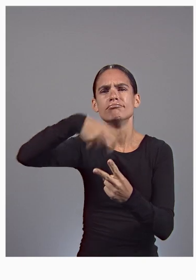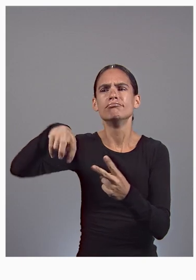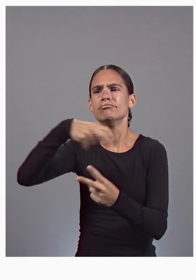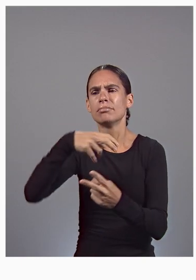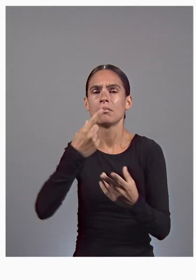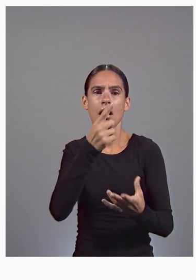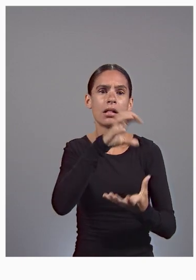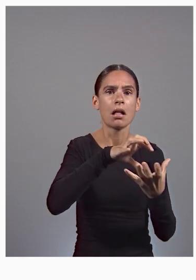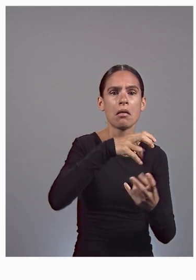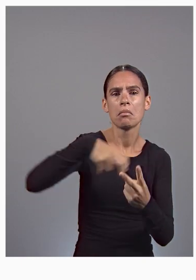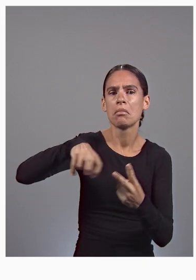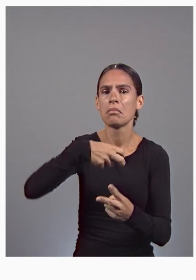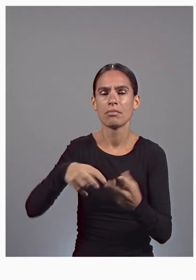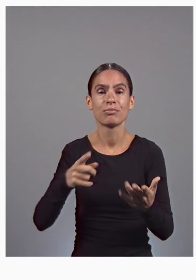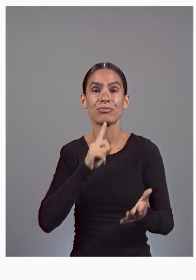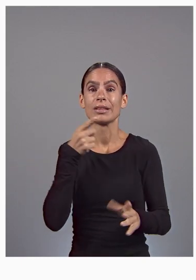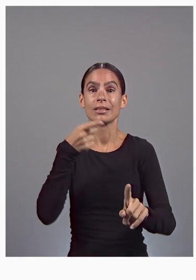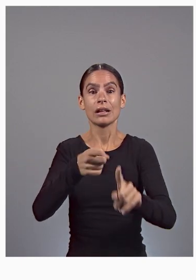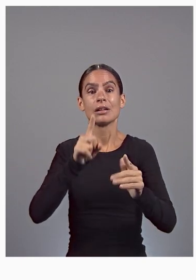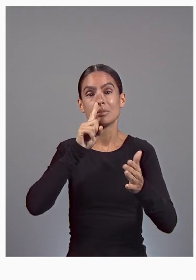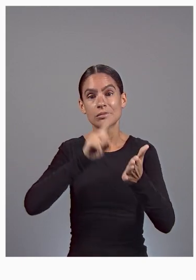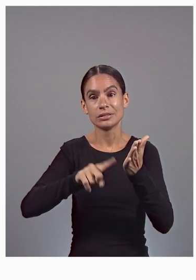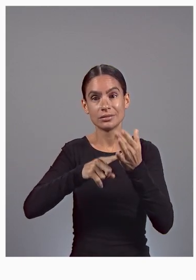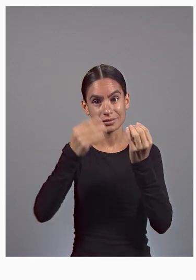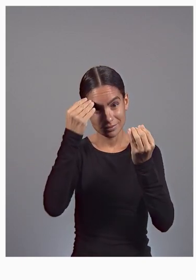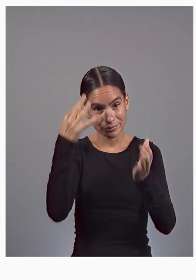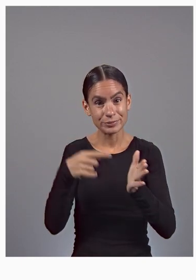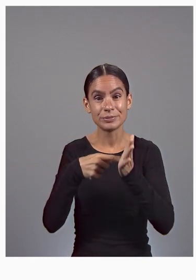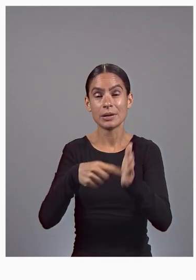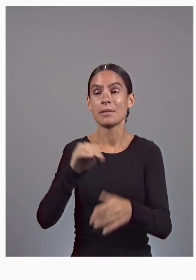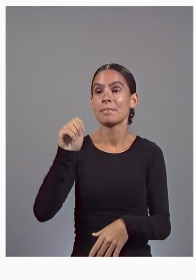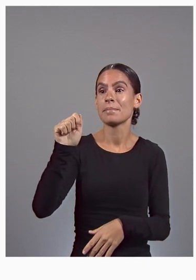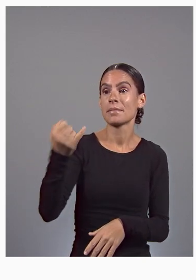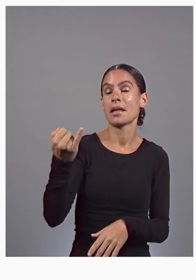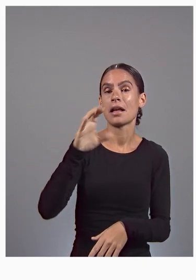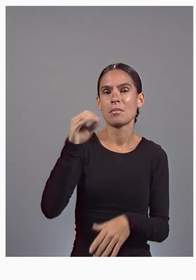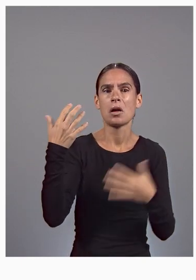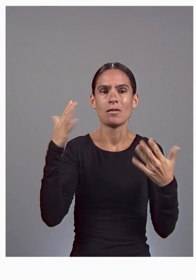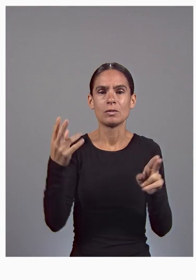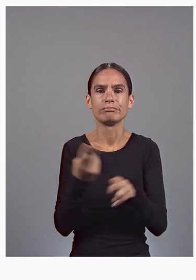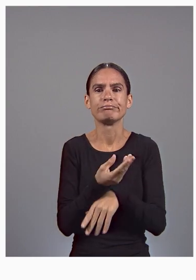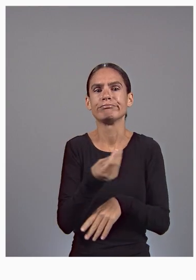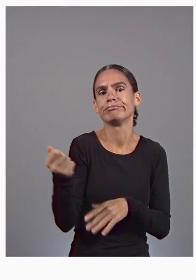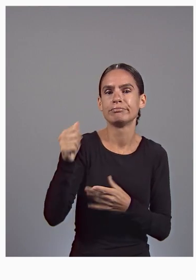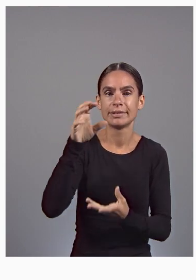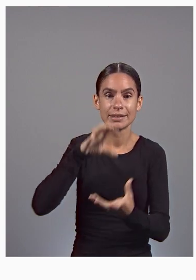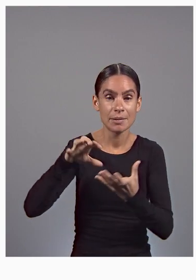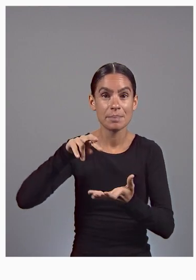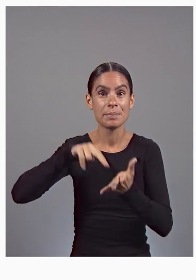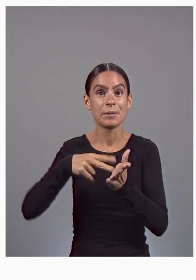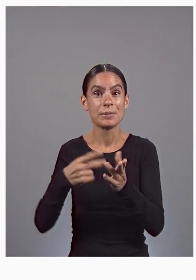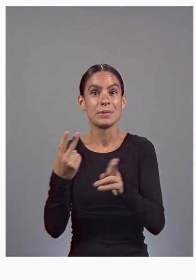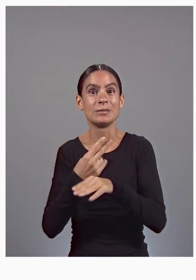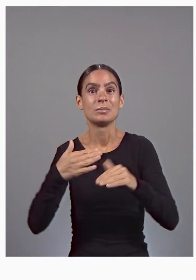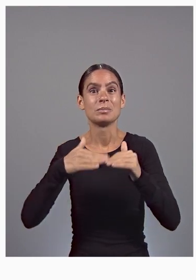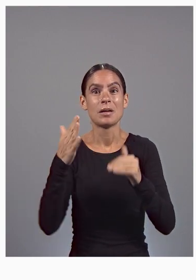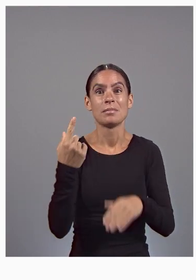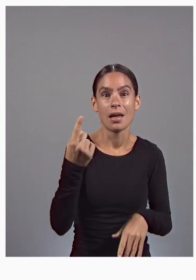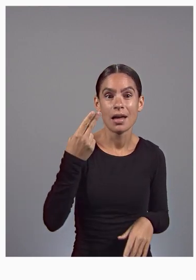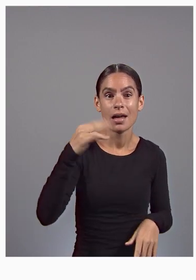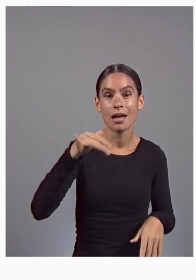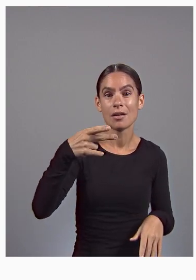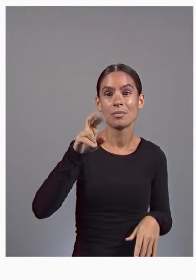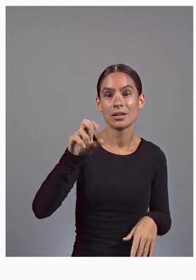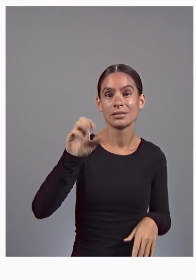of companies are actually multi-cloud today, meaning they use more than one hyperscale cloud. Sounds probably pretty familiar to most of you. I'm